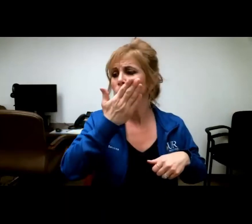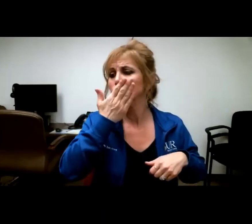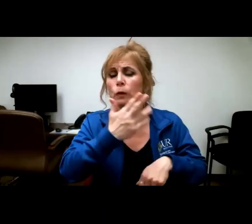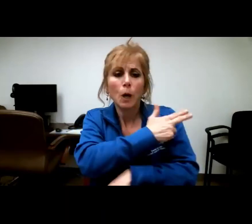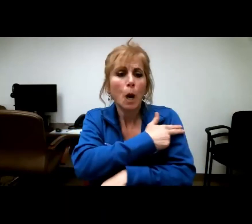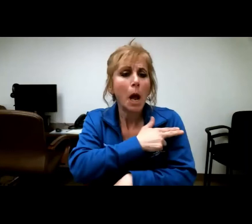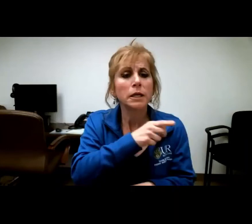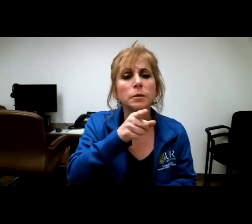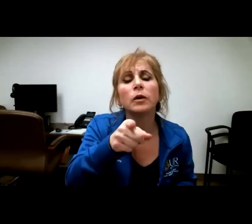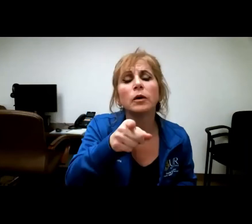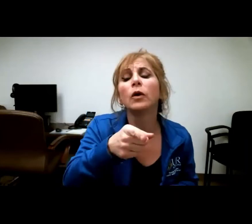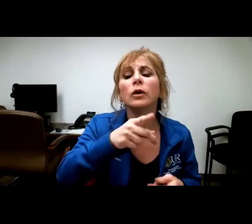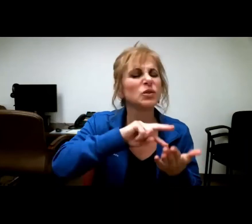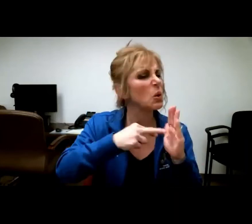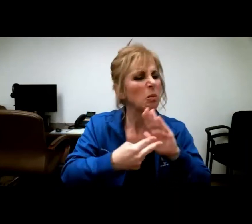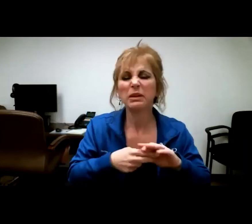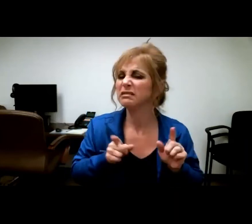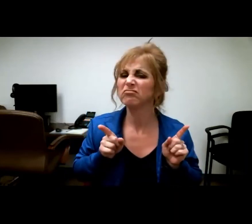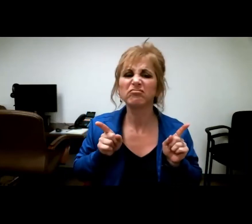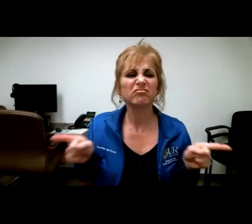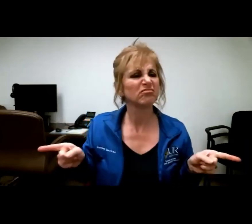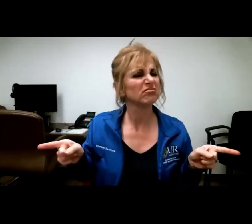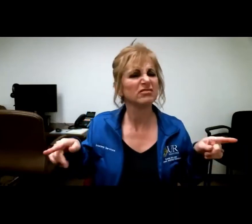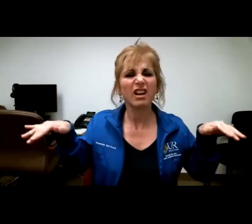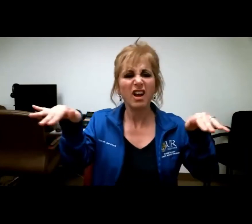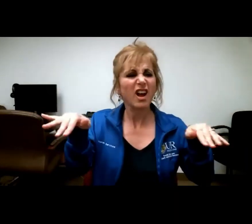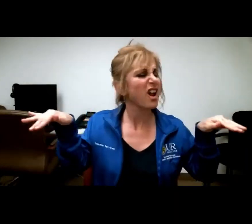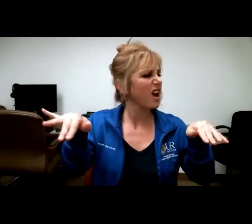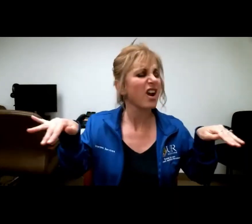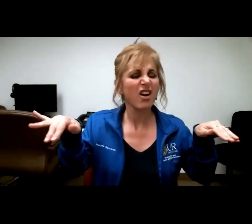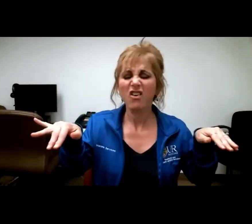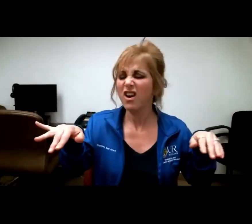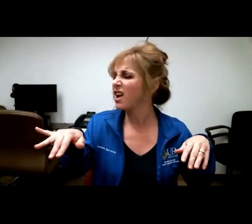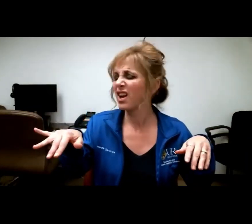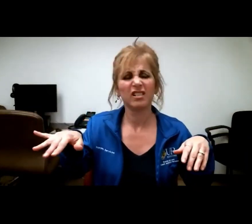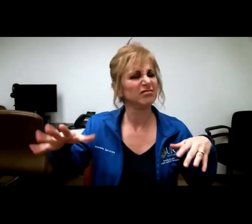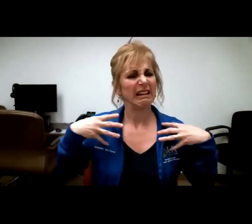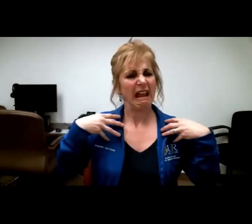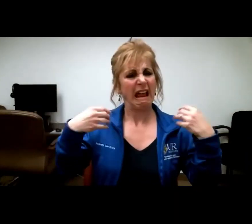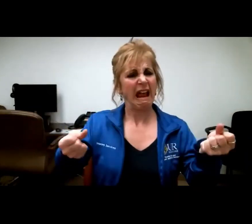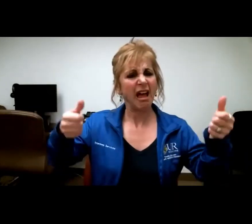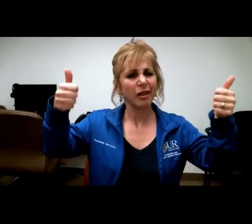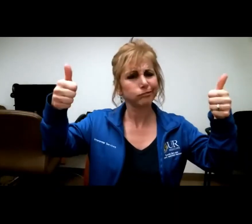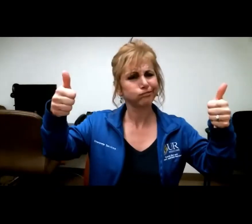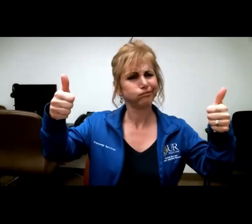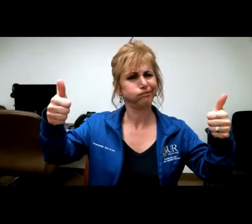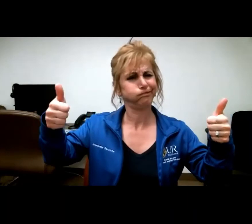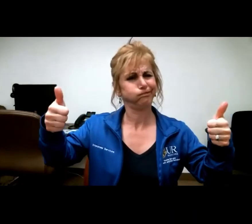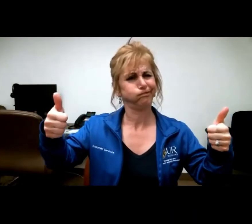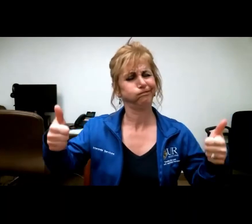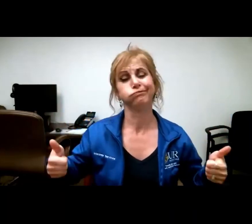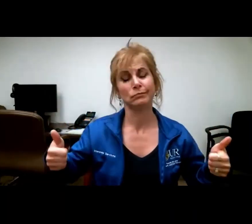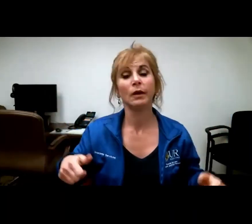petri dish of poor health outcomes, and it allows the consistent number one killer